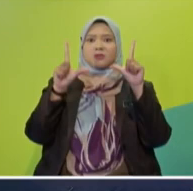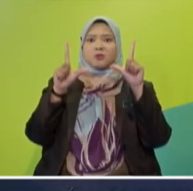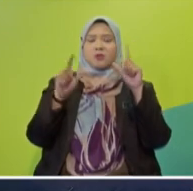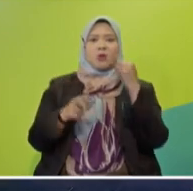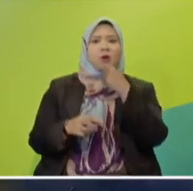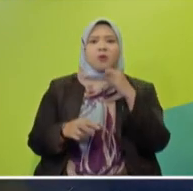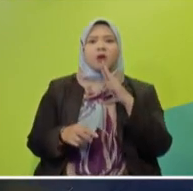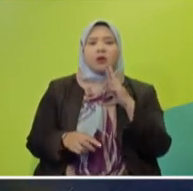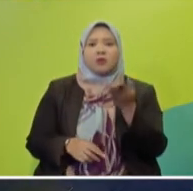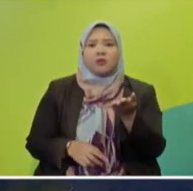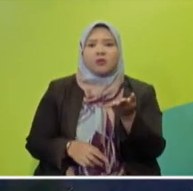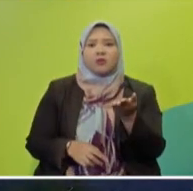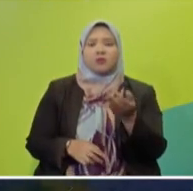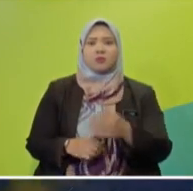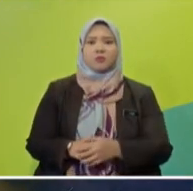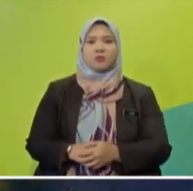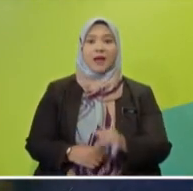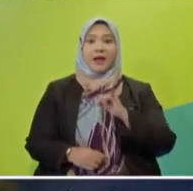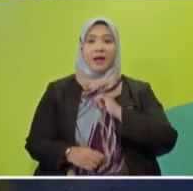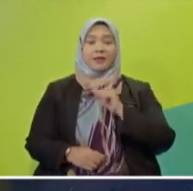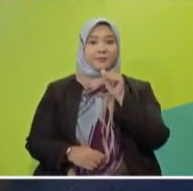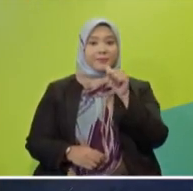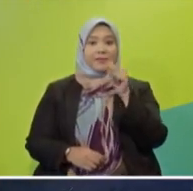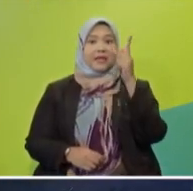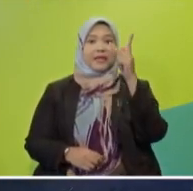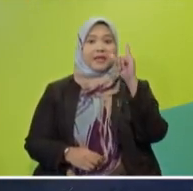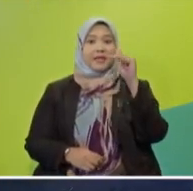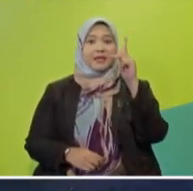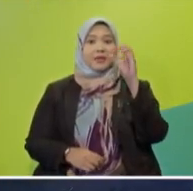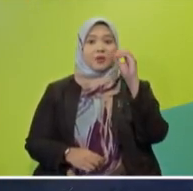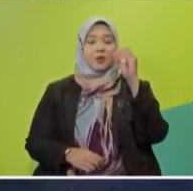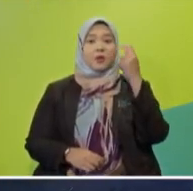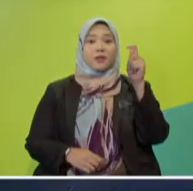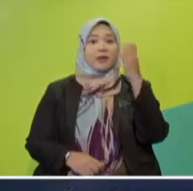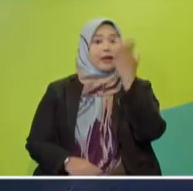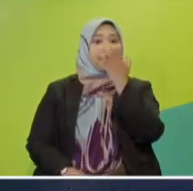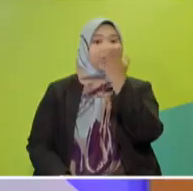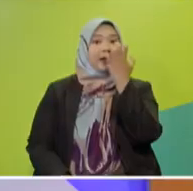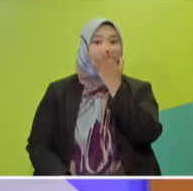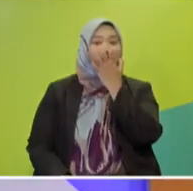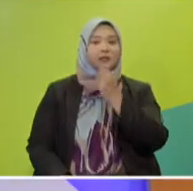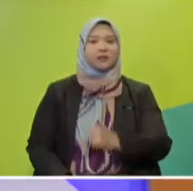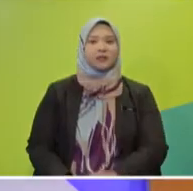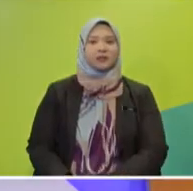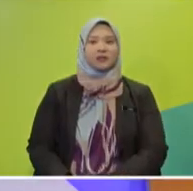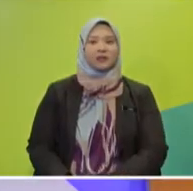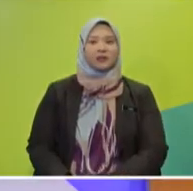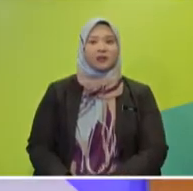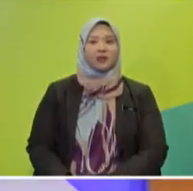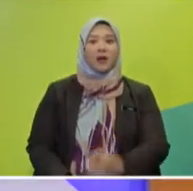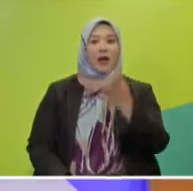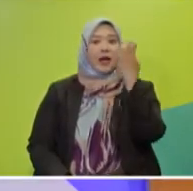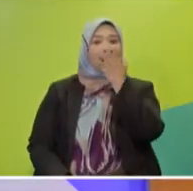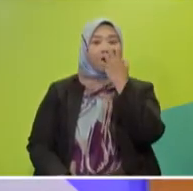here? I am Kiko the Clown! Kiko the Clown? What are you doing here, Kiko the Clown? I'm going to make a pet show